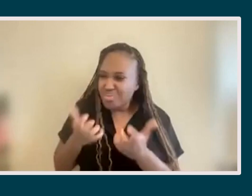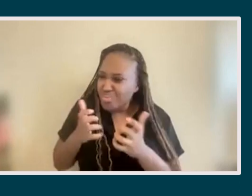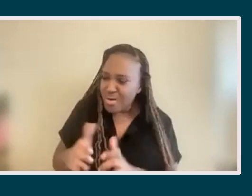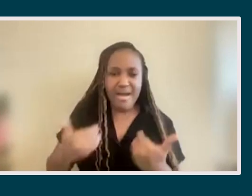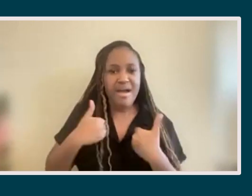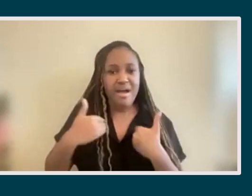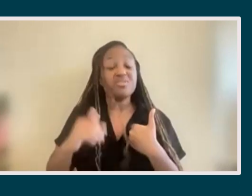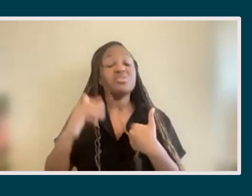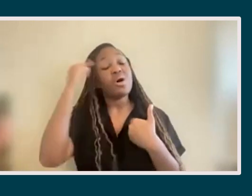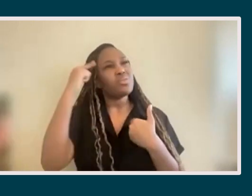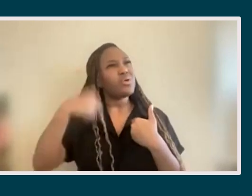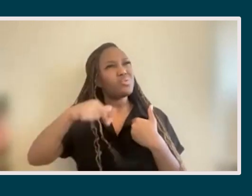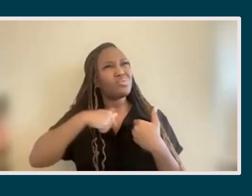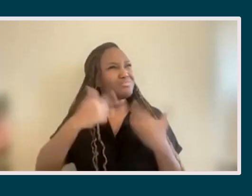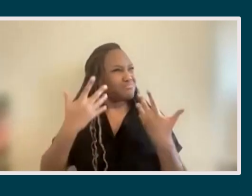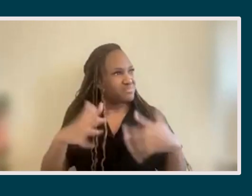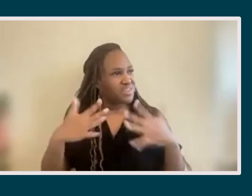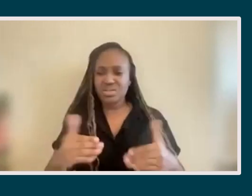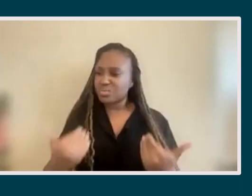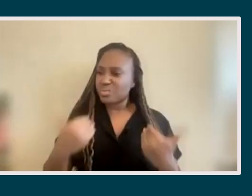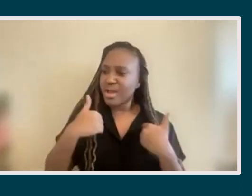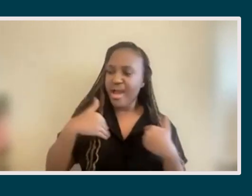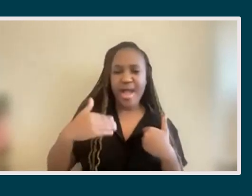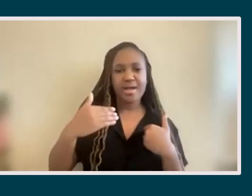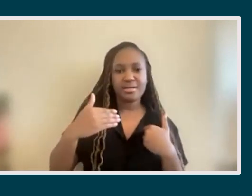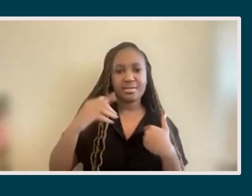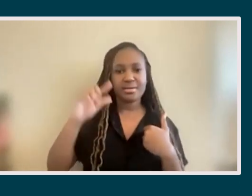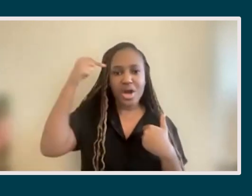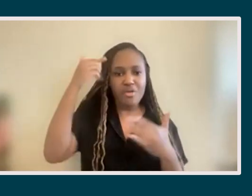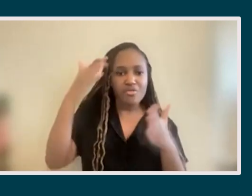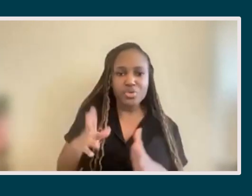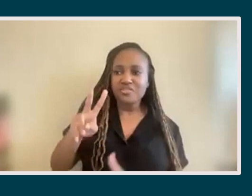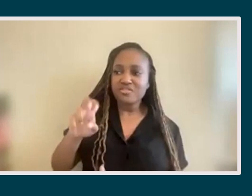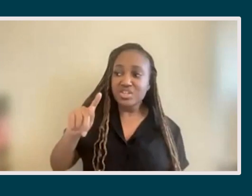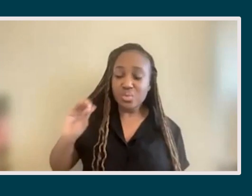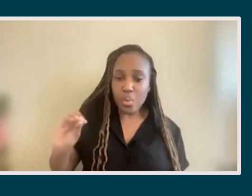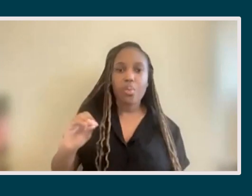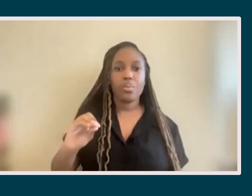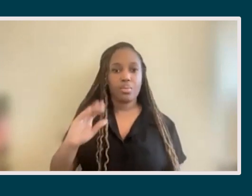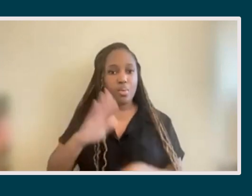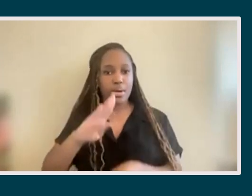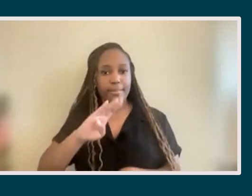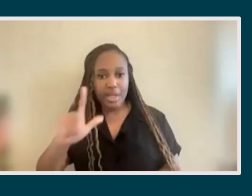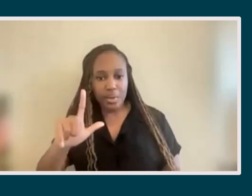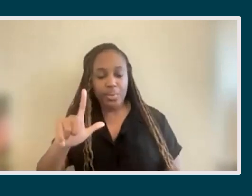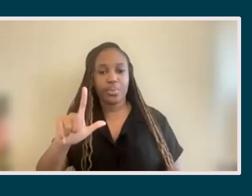pro-choice majority. We got a governor's veto of a bad bill on that issue. We,